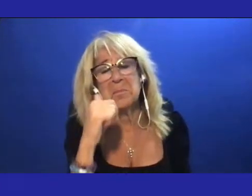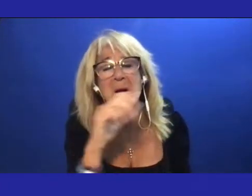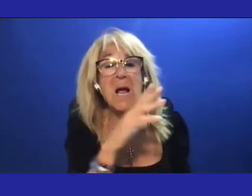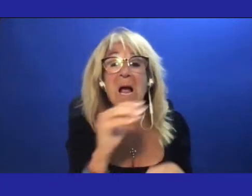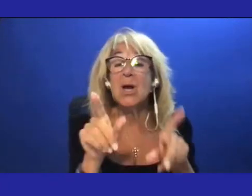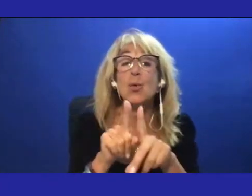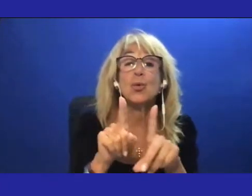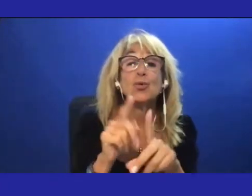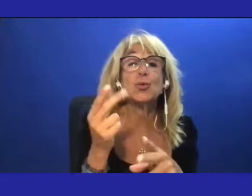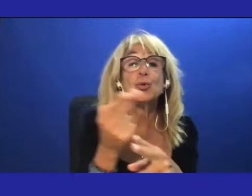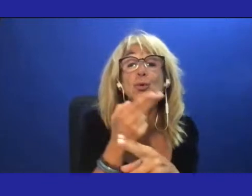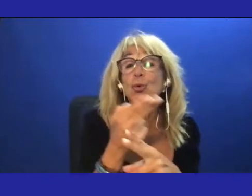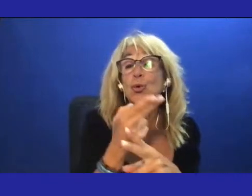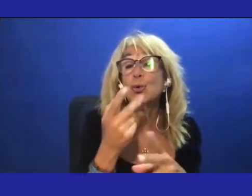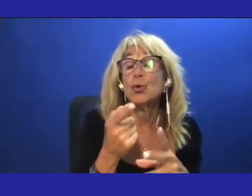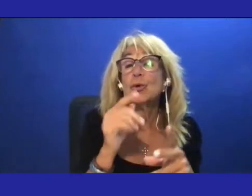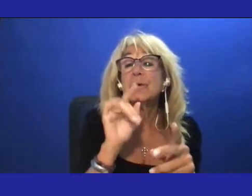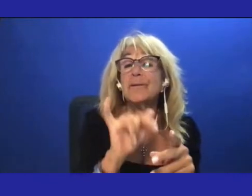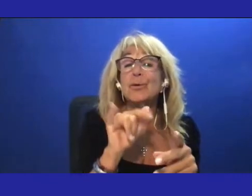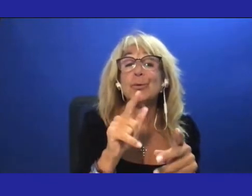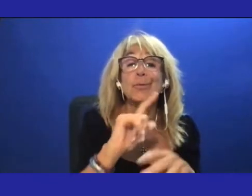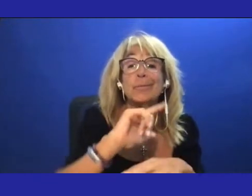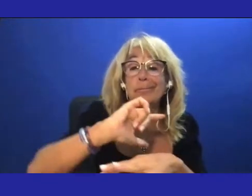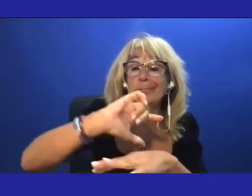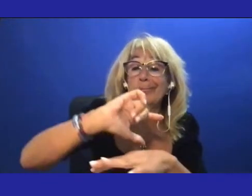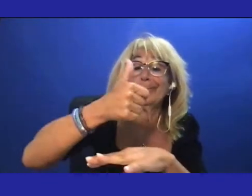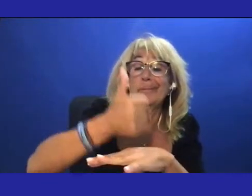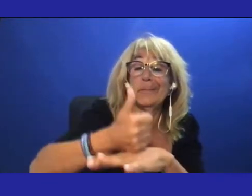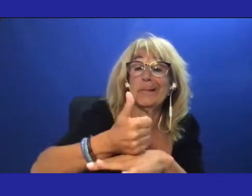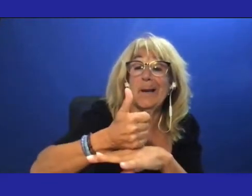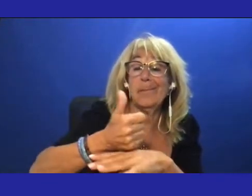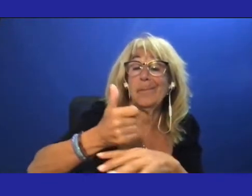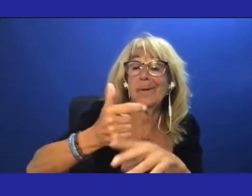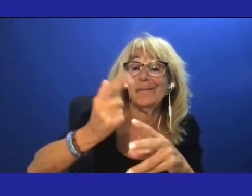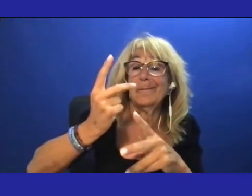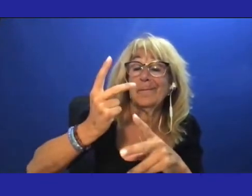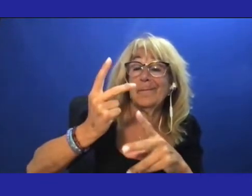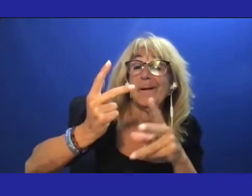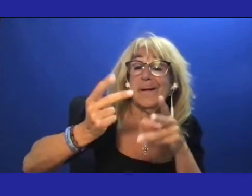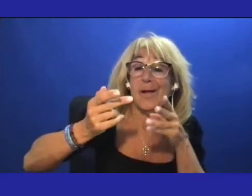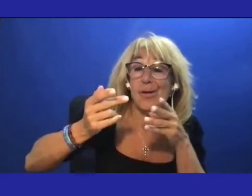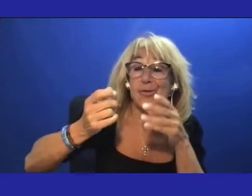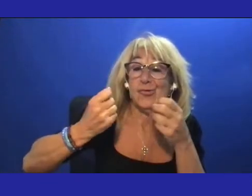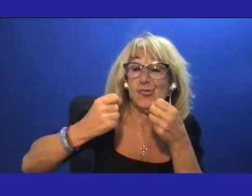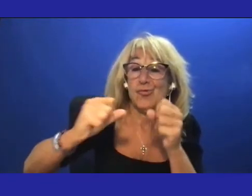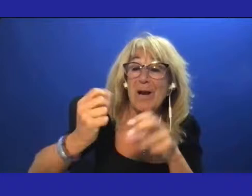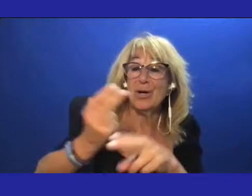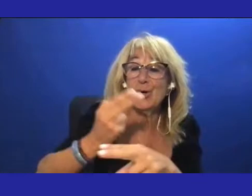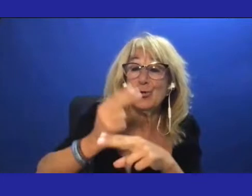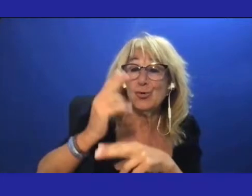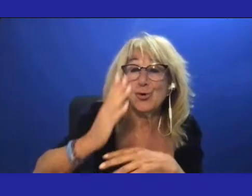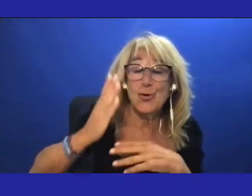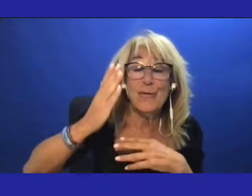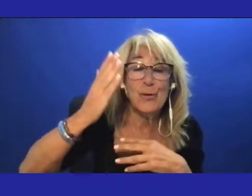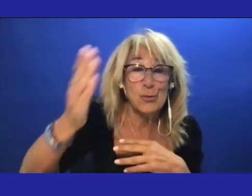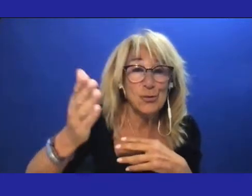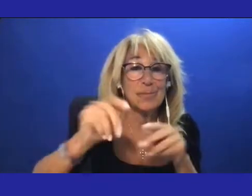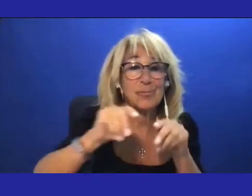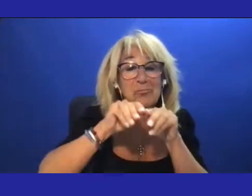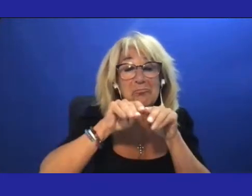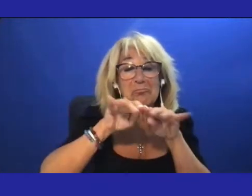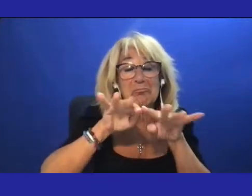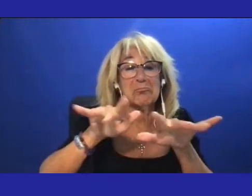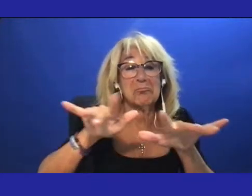to curate the strategy for utilizing them in the long term. So they're spread out across